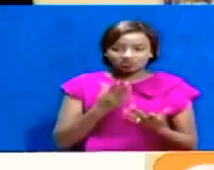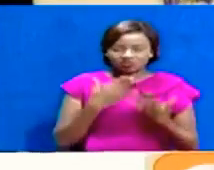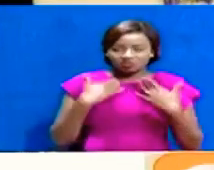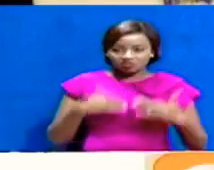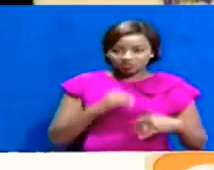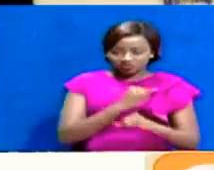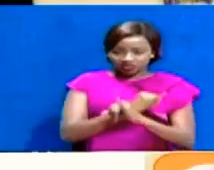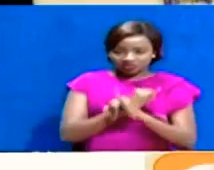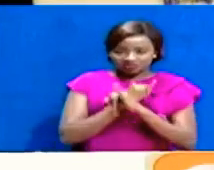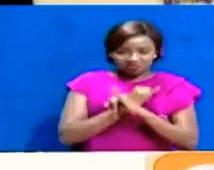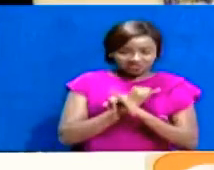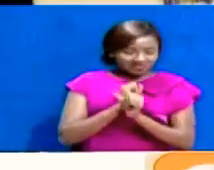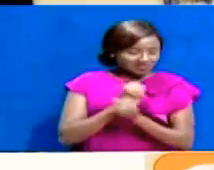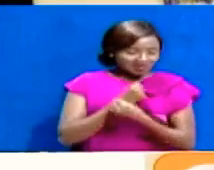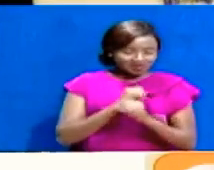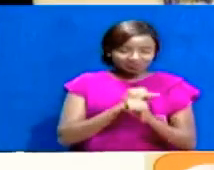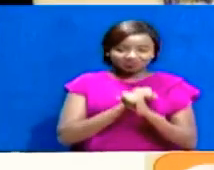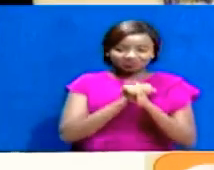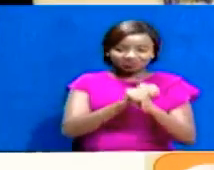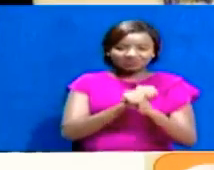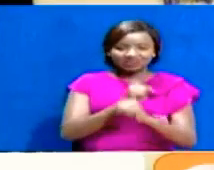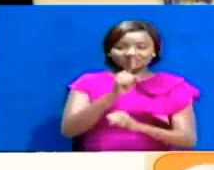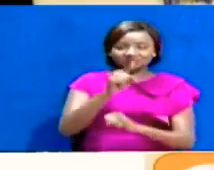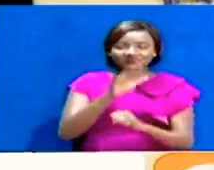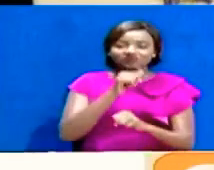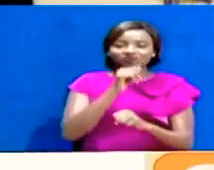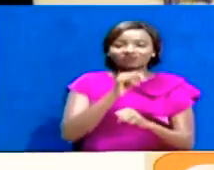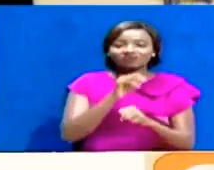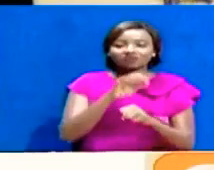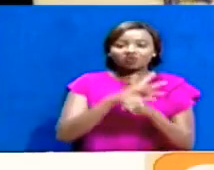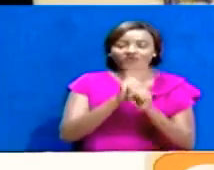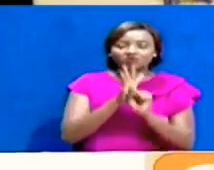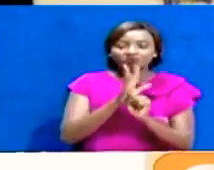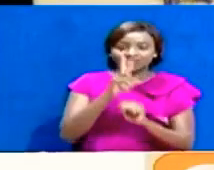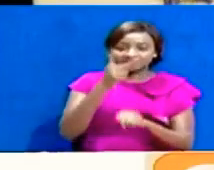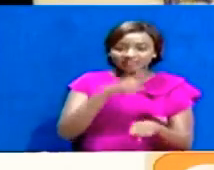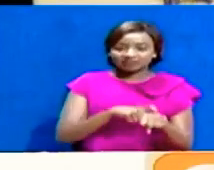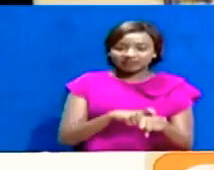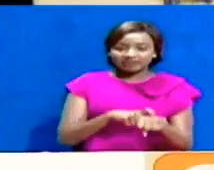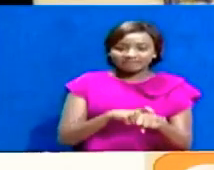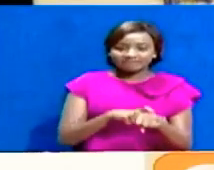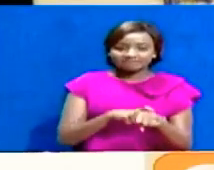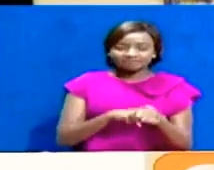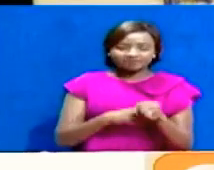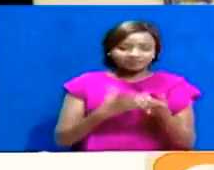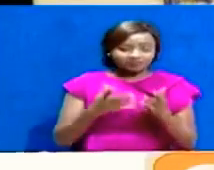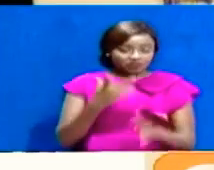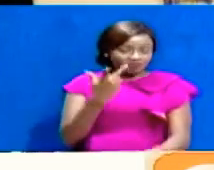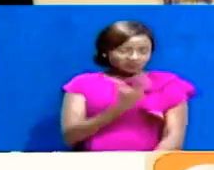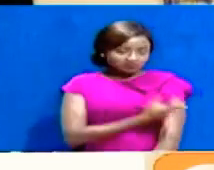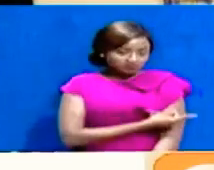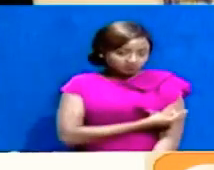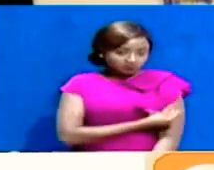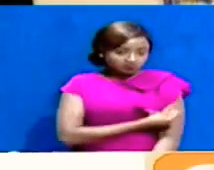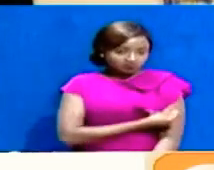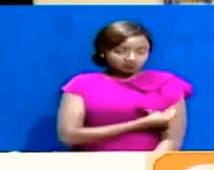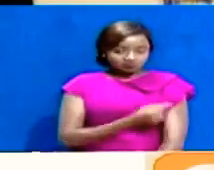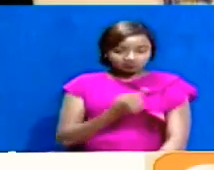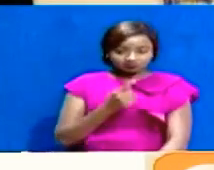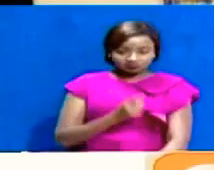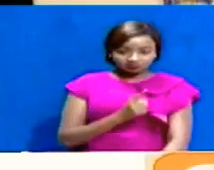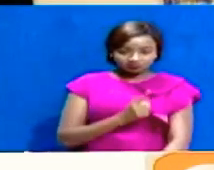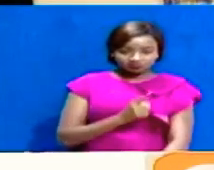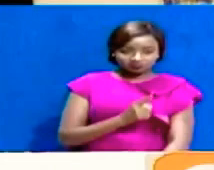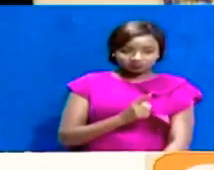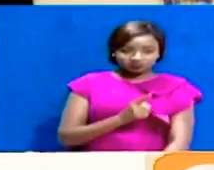immunity won't be able to defend you much longer. That's what we know. And the vaccine for now, at least from where